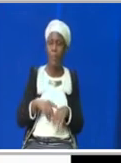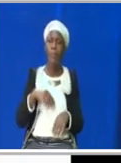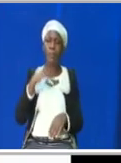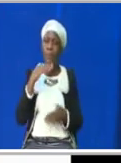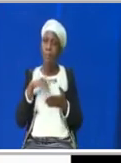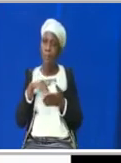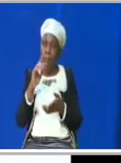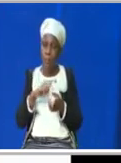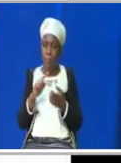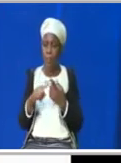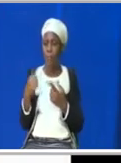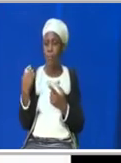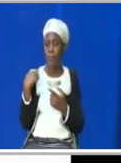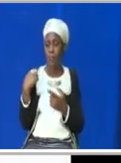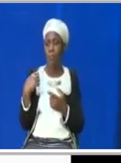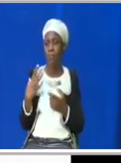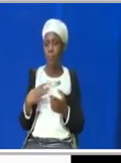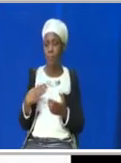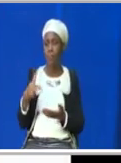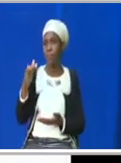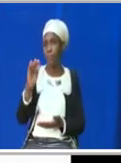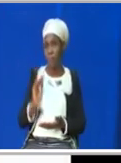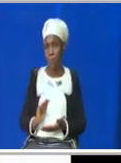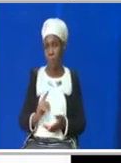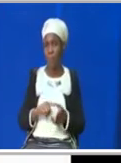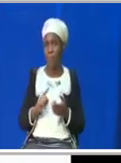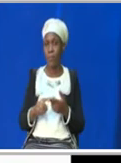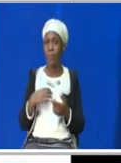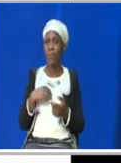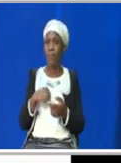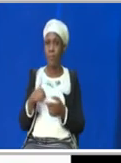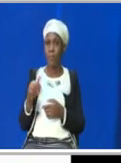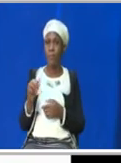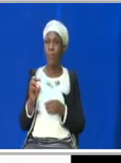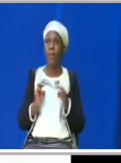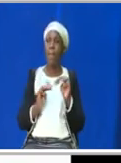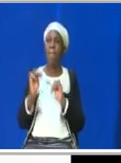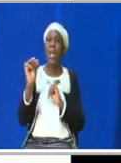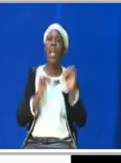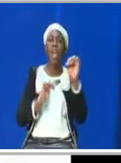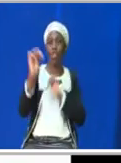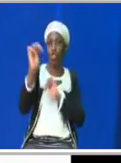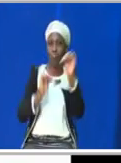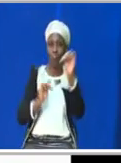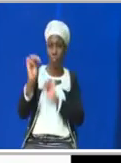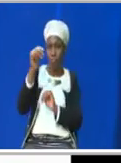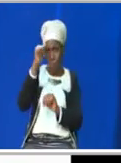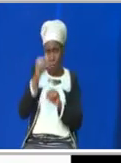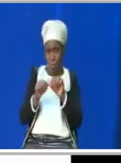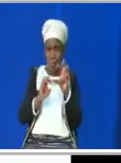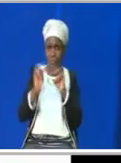either organism immigrate or emigrate. That is either coming